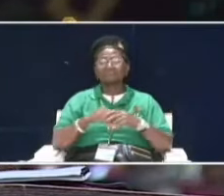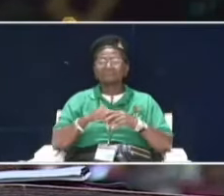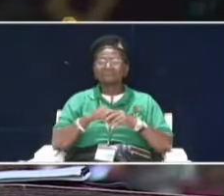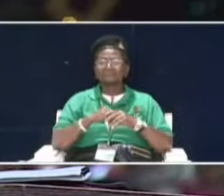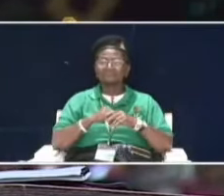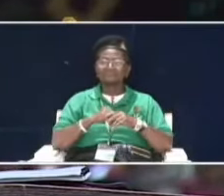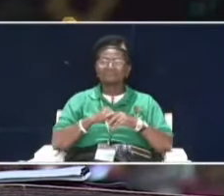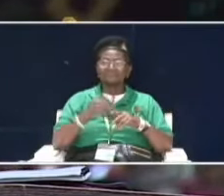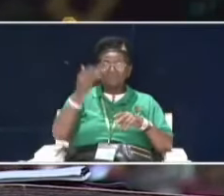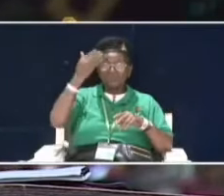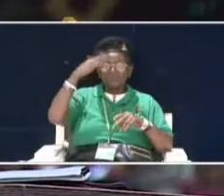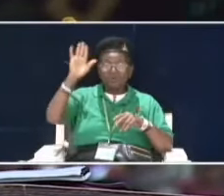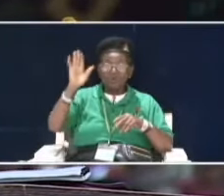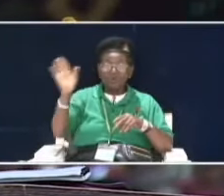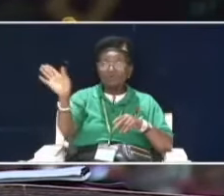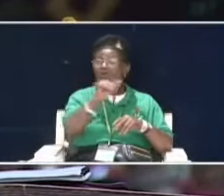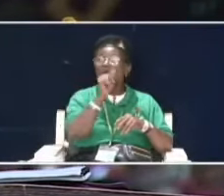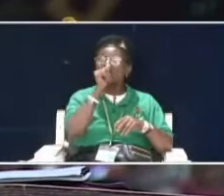I don't know your secrets,